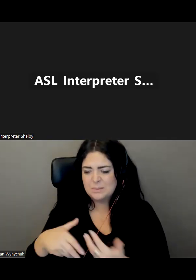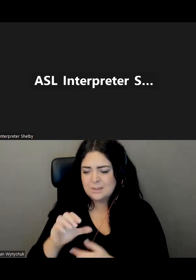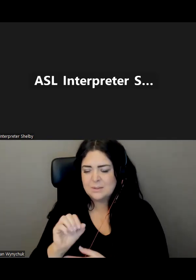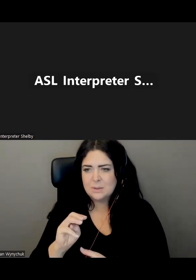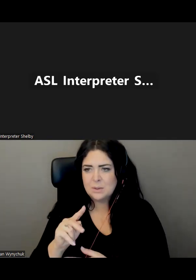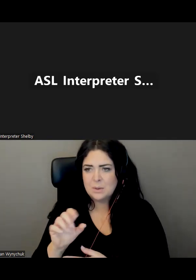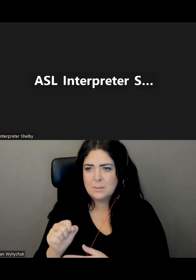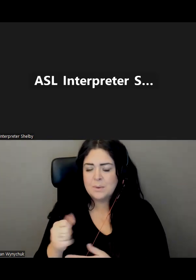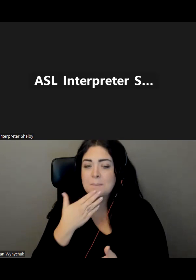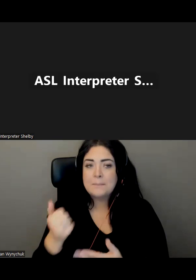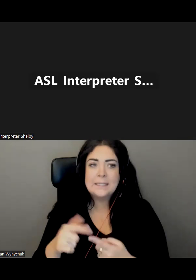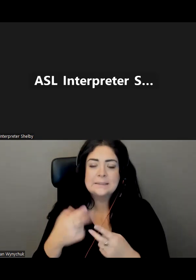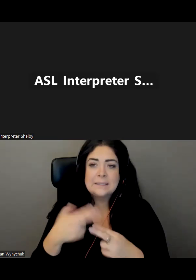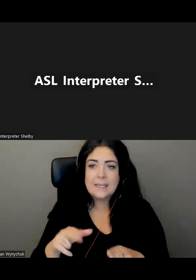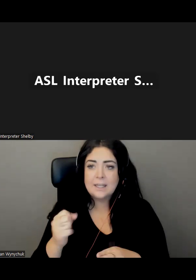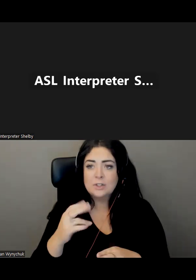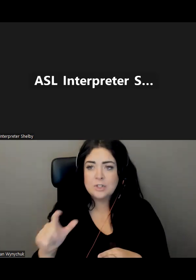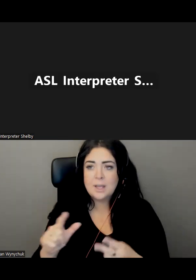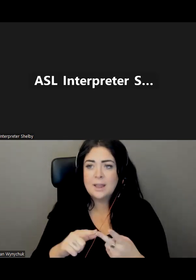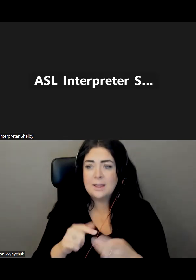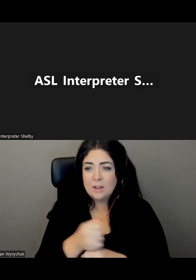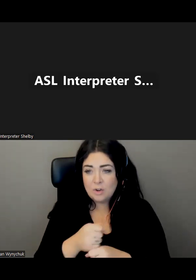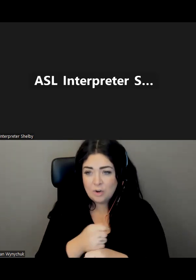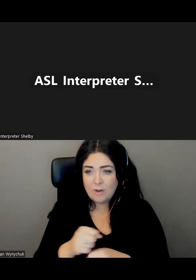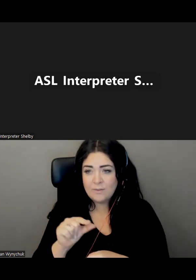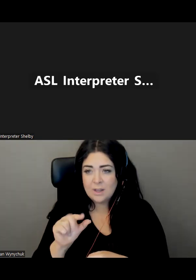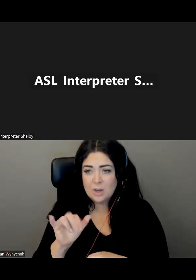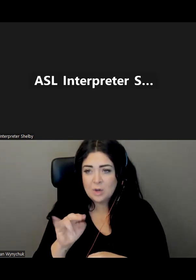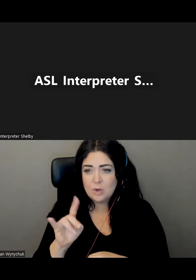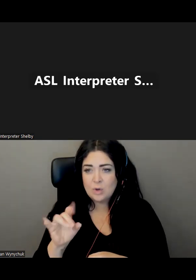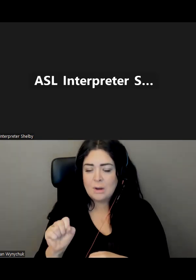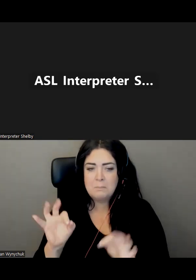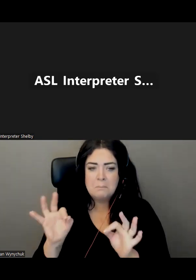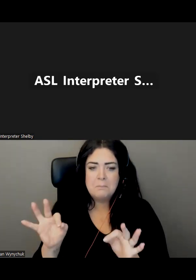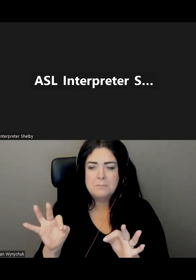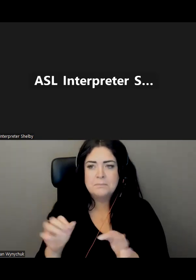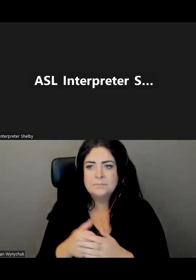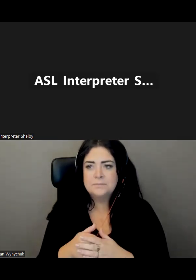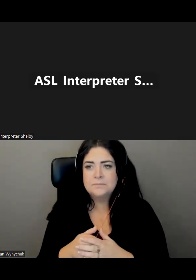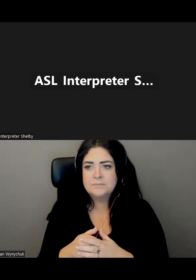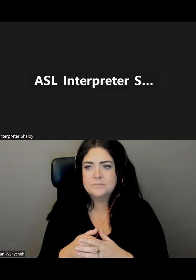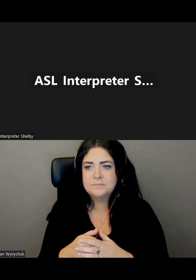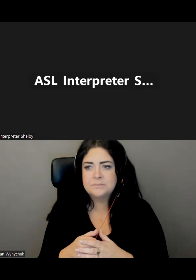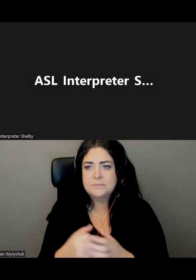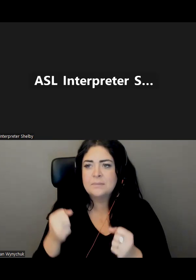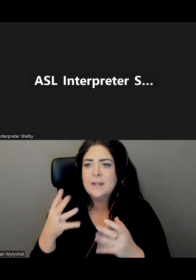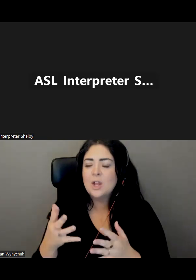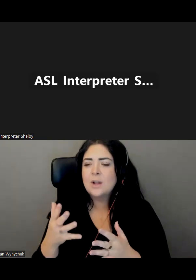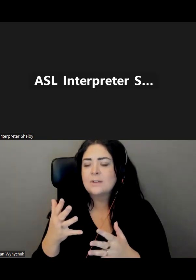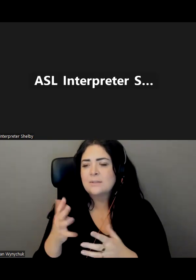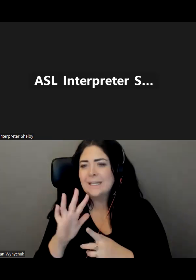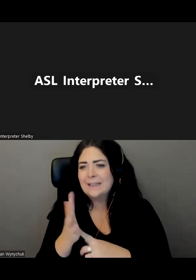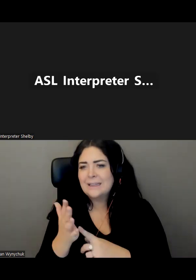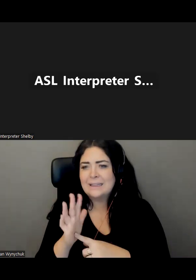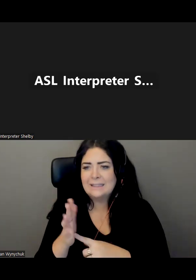things are like the eggshells, the coffee grounds, those are awesome. And making sure that you have a lot of leaf litter and stuff in there as